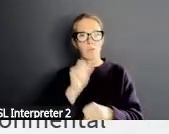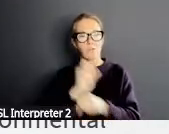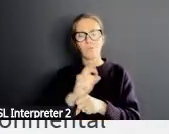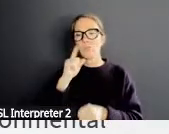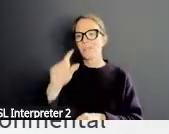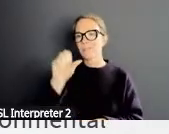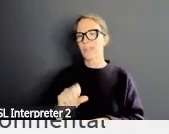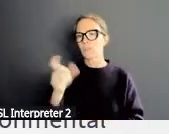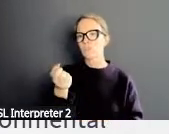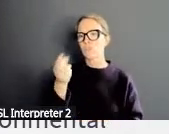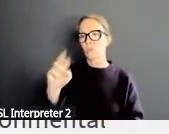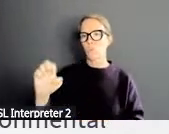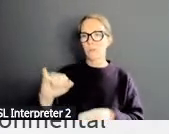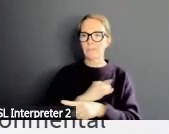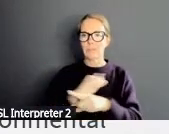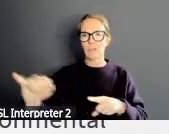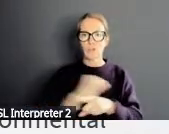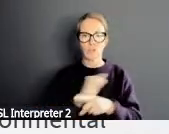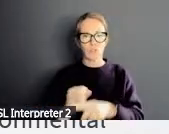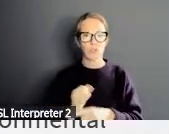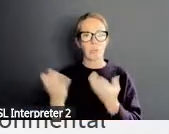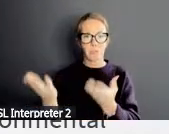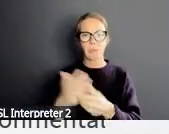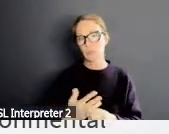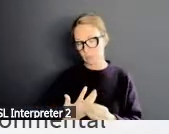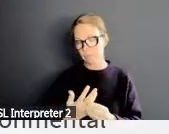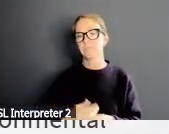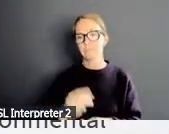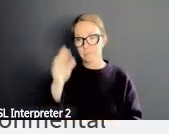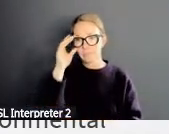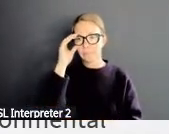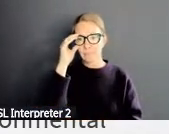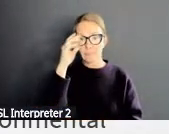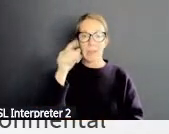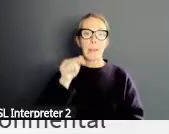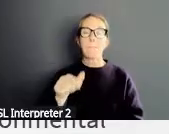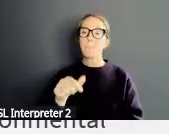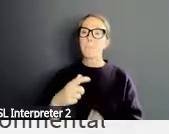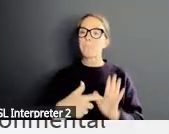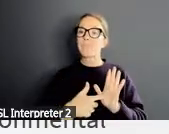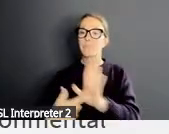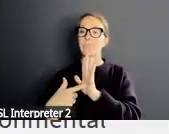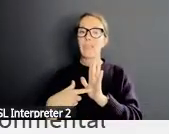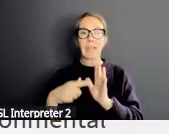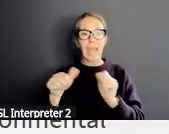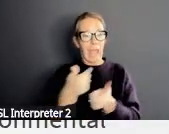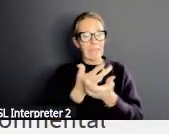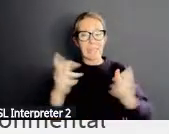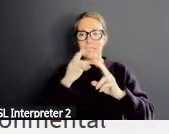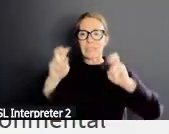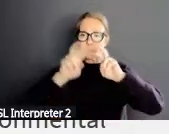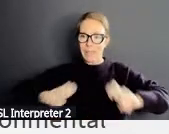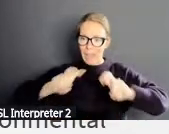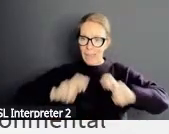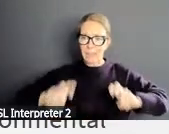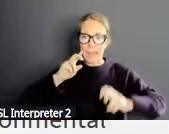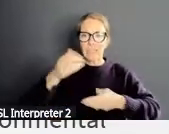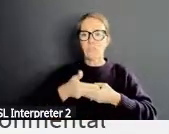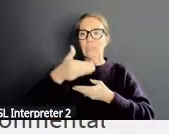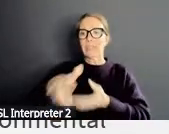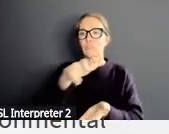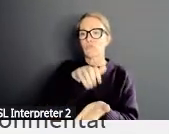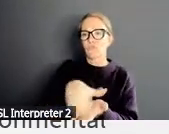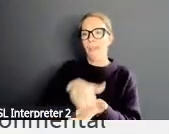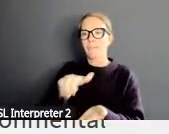Industrial Center proposal. The draft scope of work identifies the subjects to be analyzed in the upcoming draft environmental